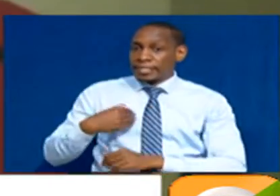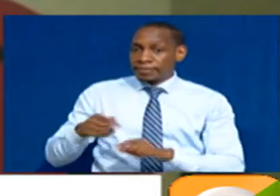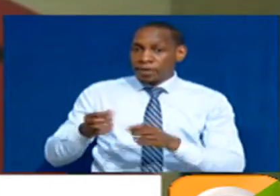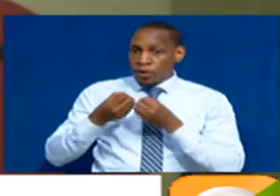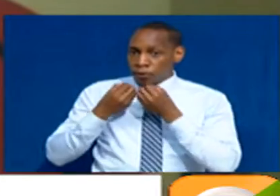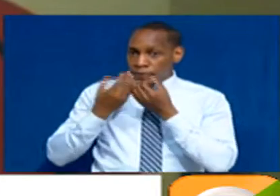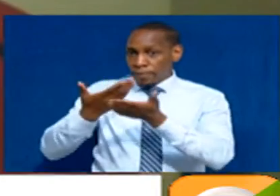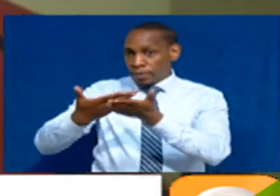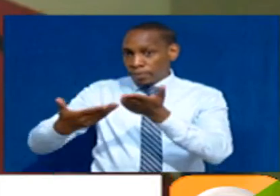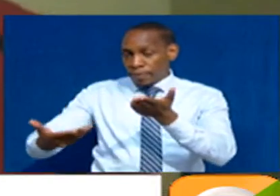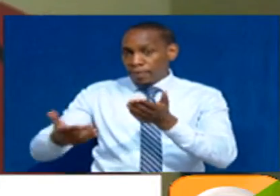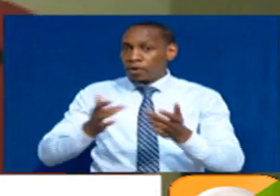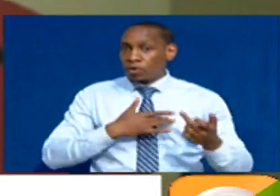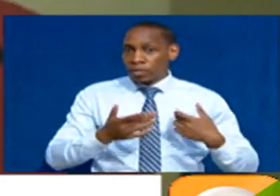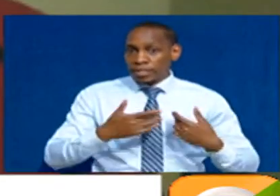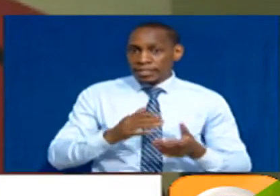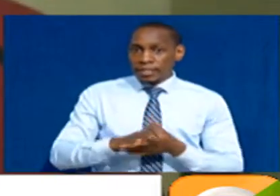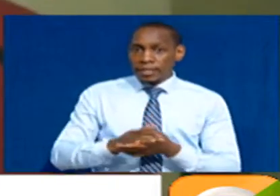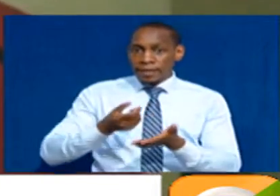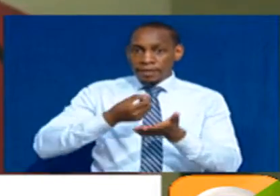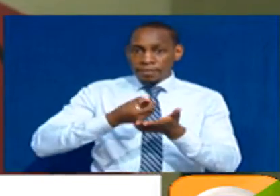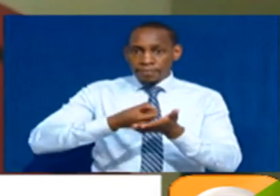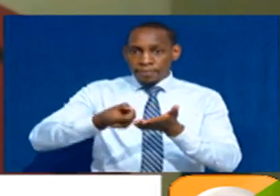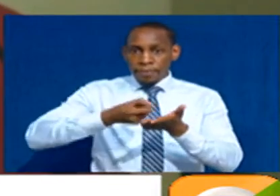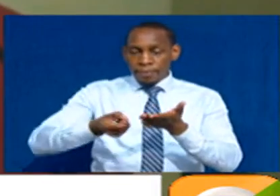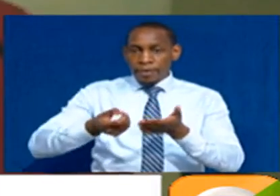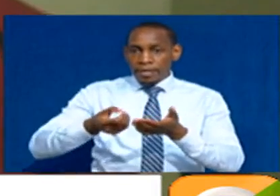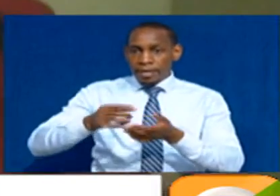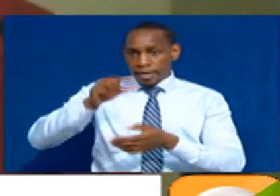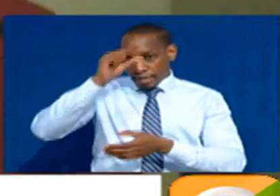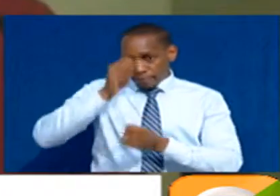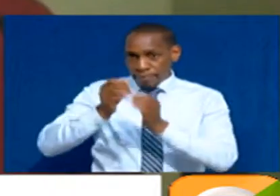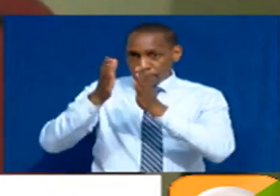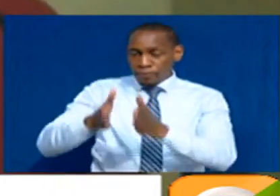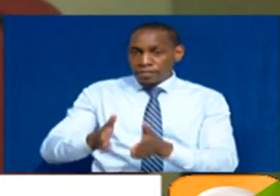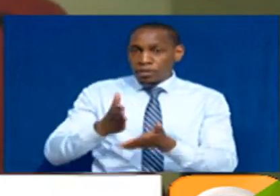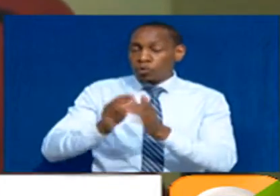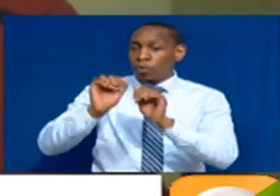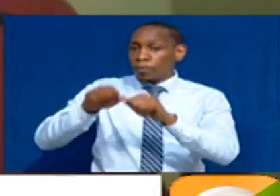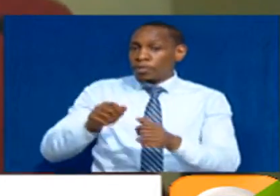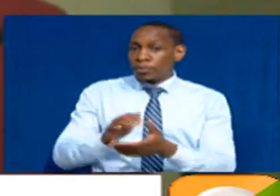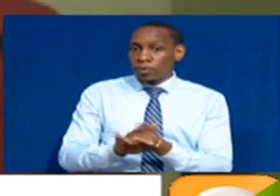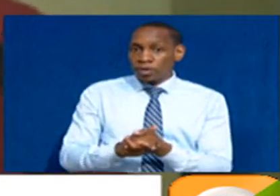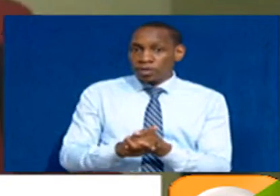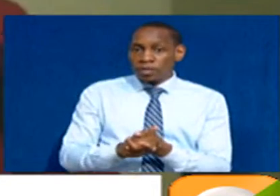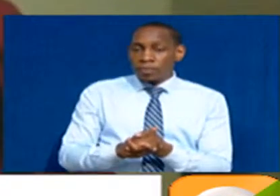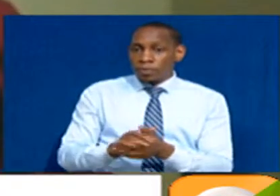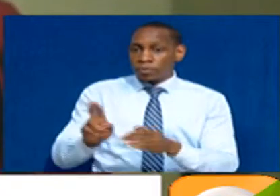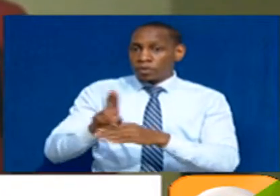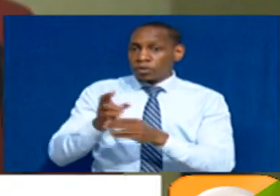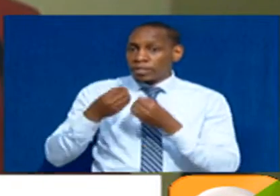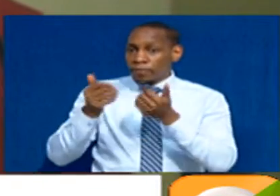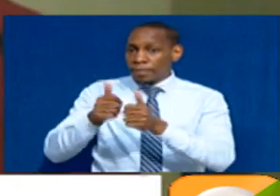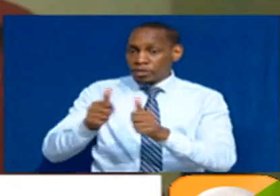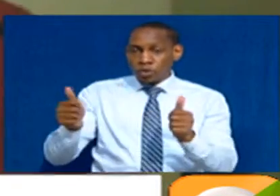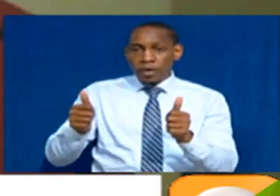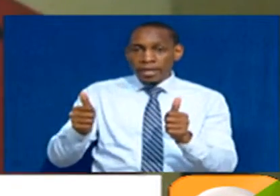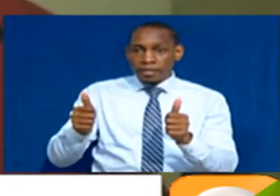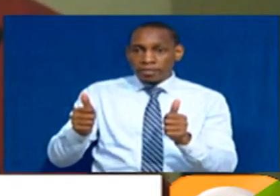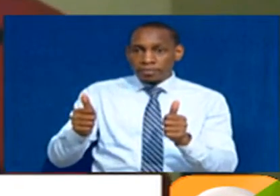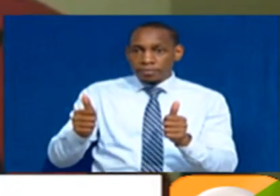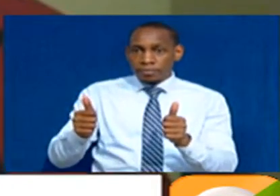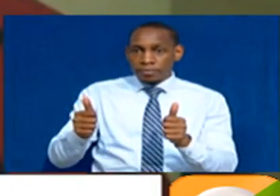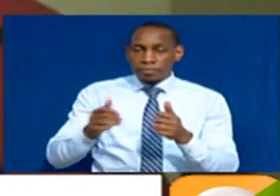that information in regard to what has been filed by public officers, so that you're actually able to make meaningful use of this information. You know,